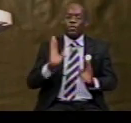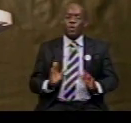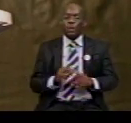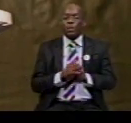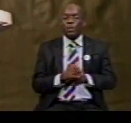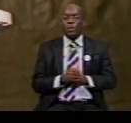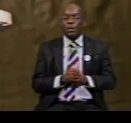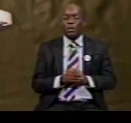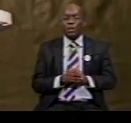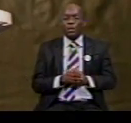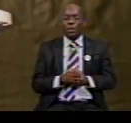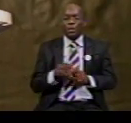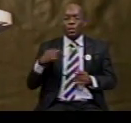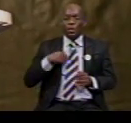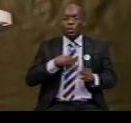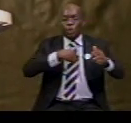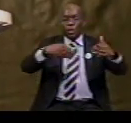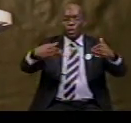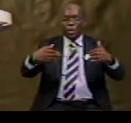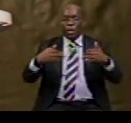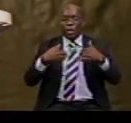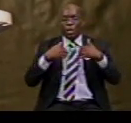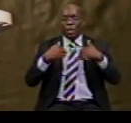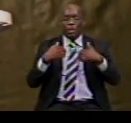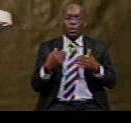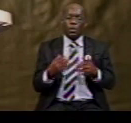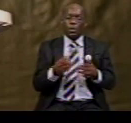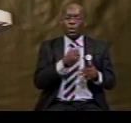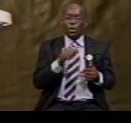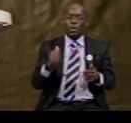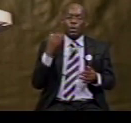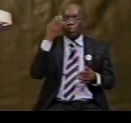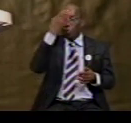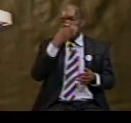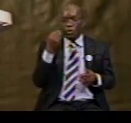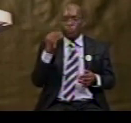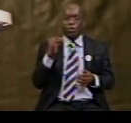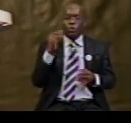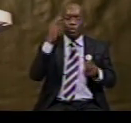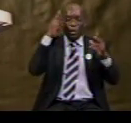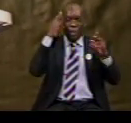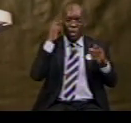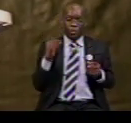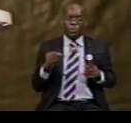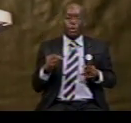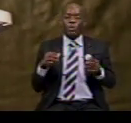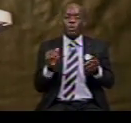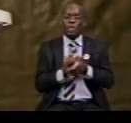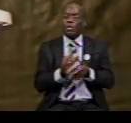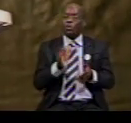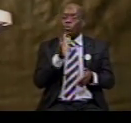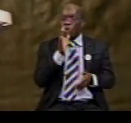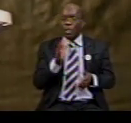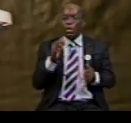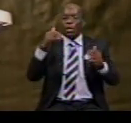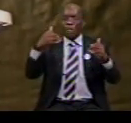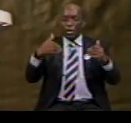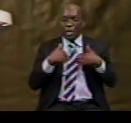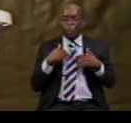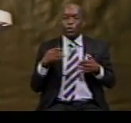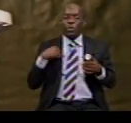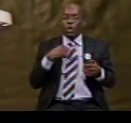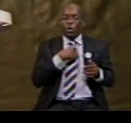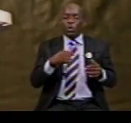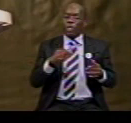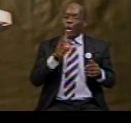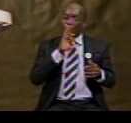We have a beautiful experience that mothers have. And tonight we are witnessing the testimony of a mother